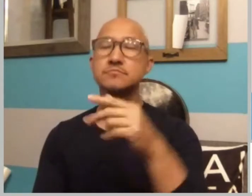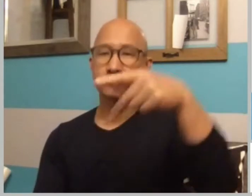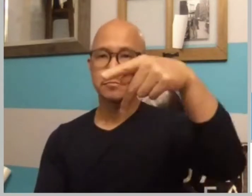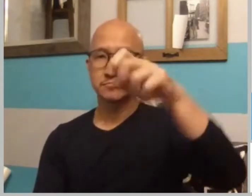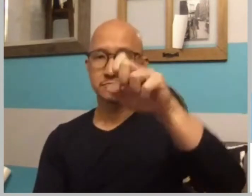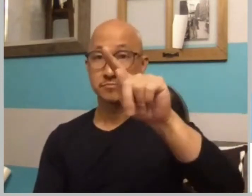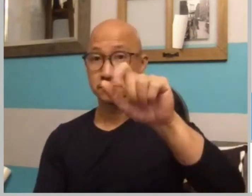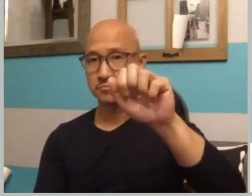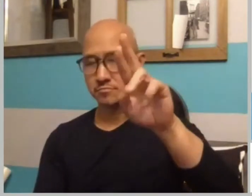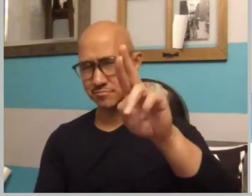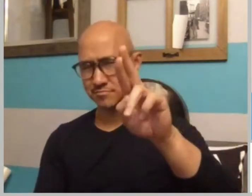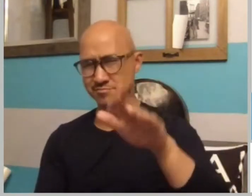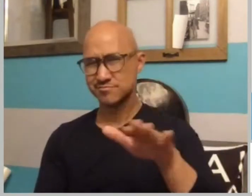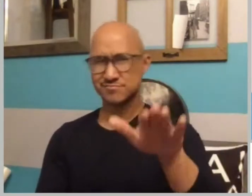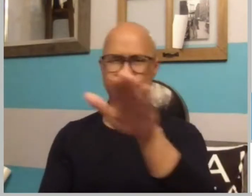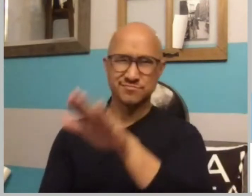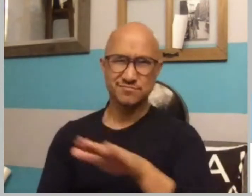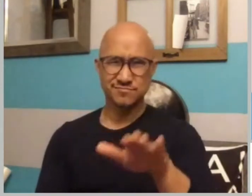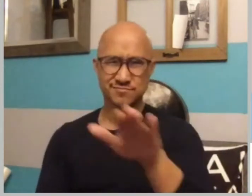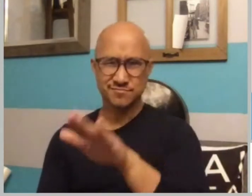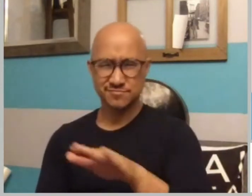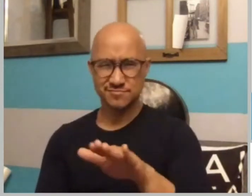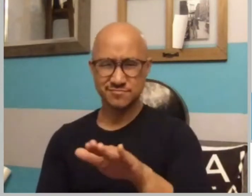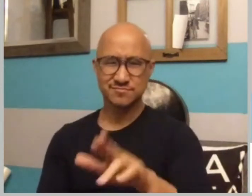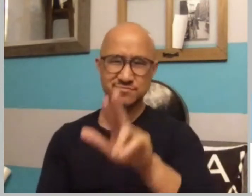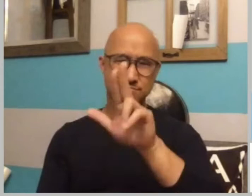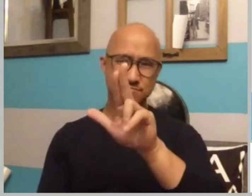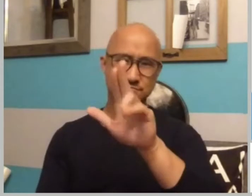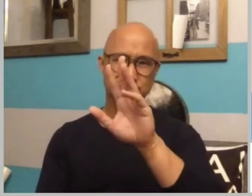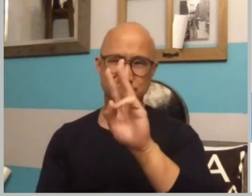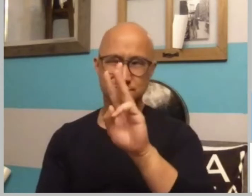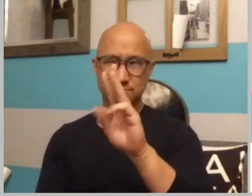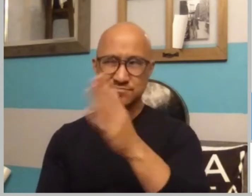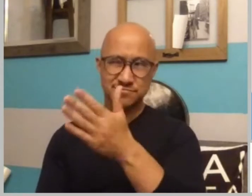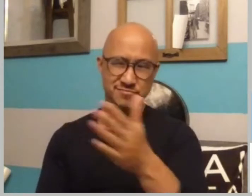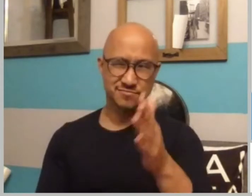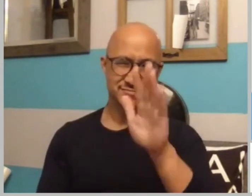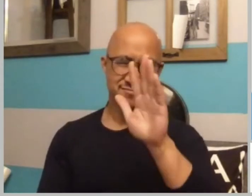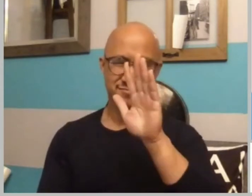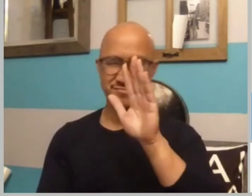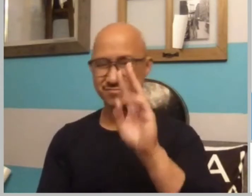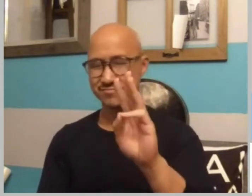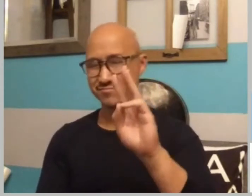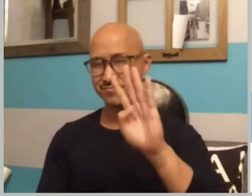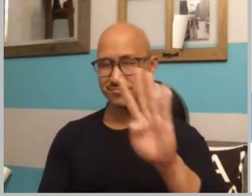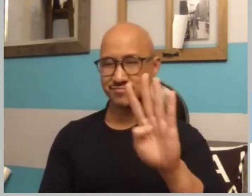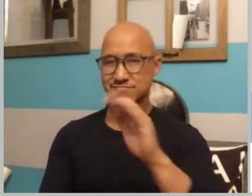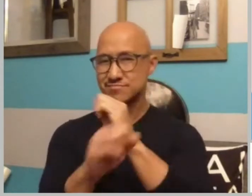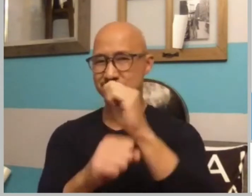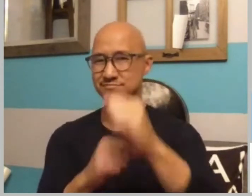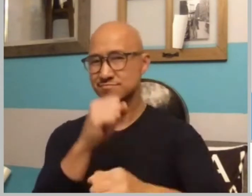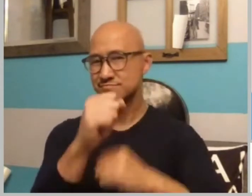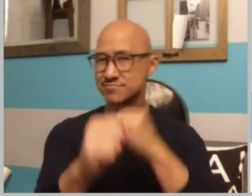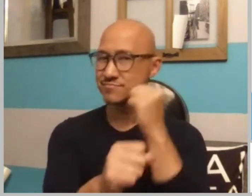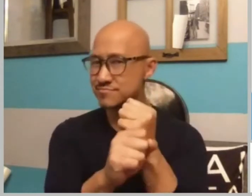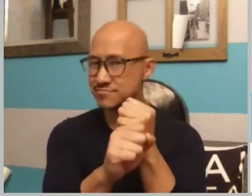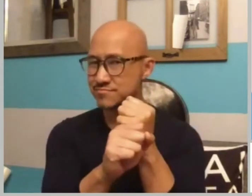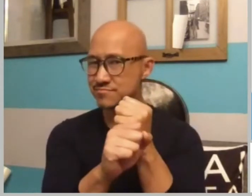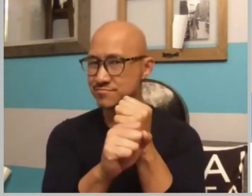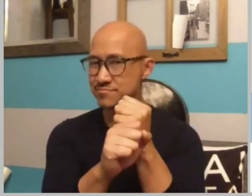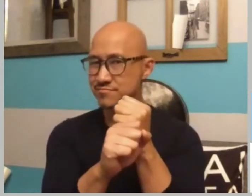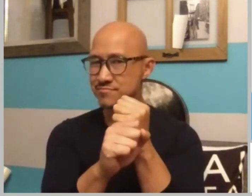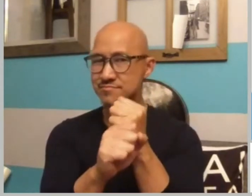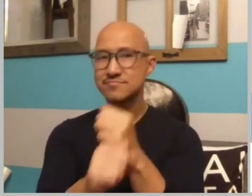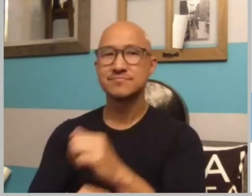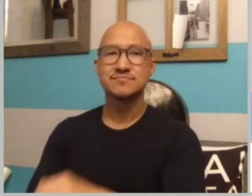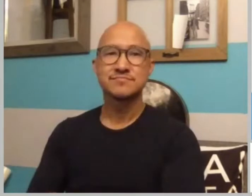questionable whether or not if that was literal or if that was code for Rome, because in